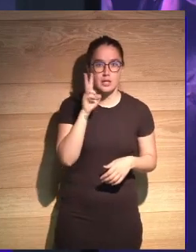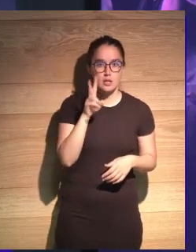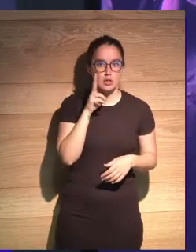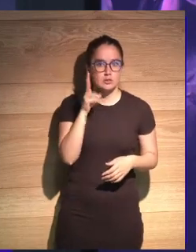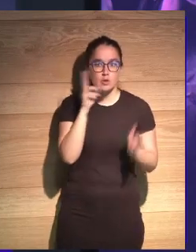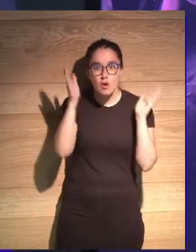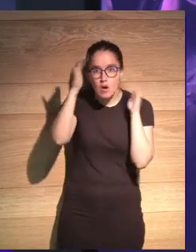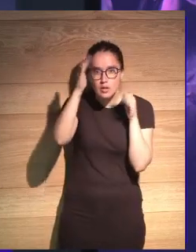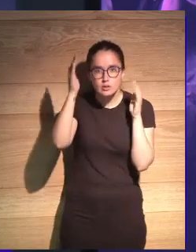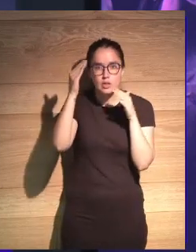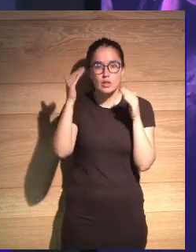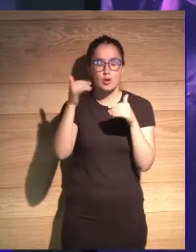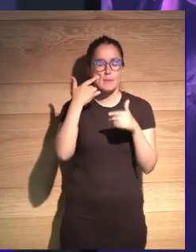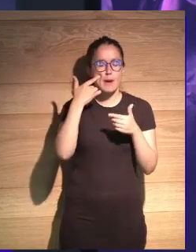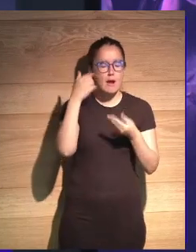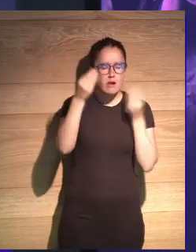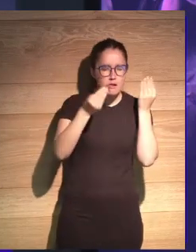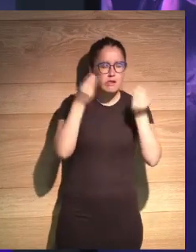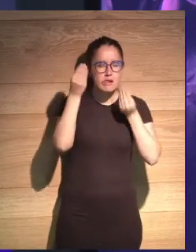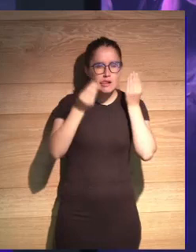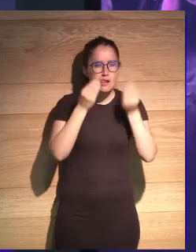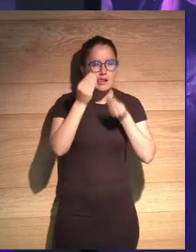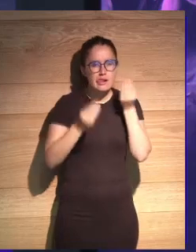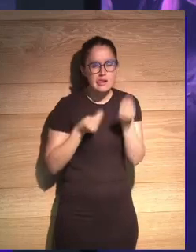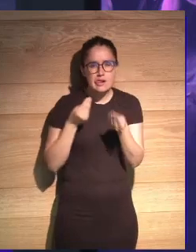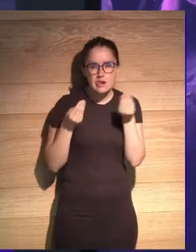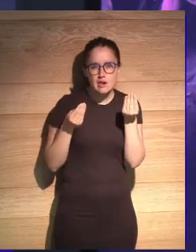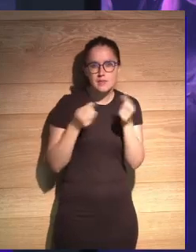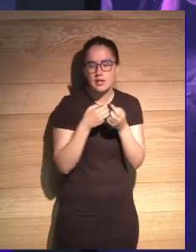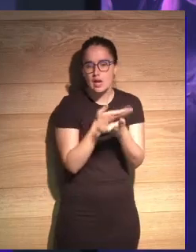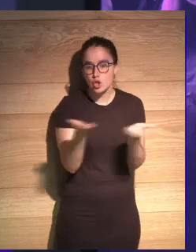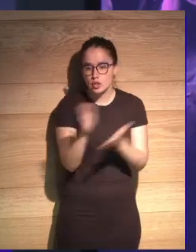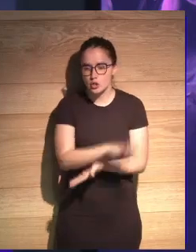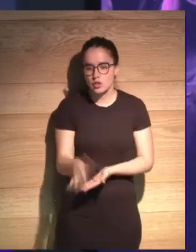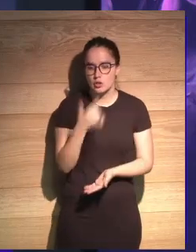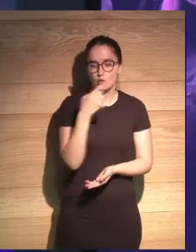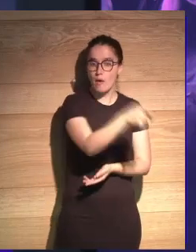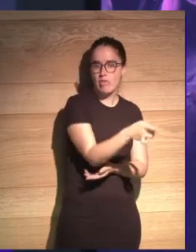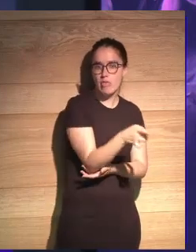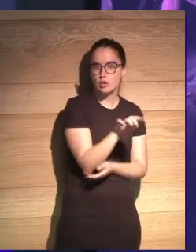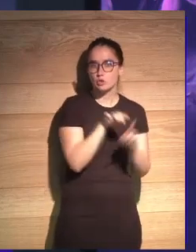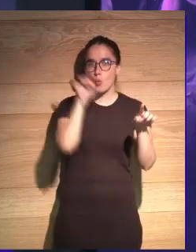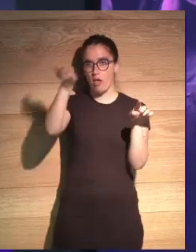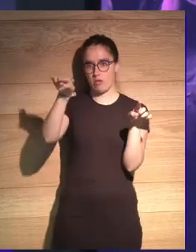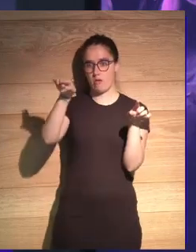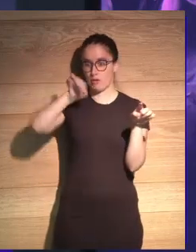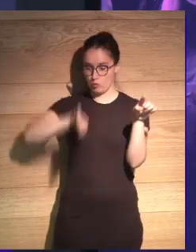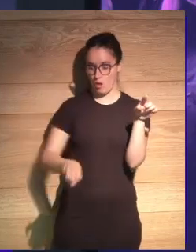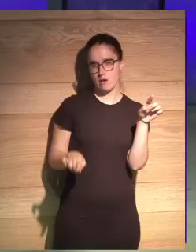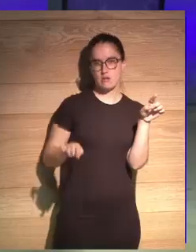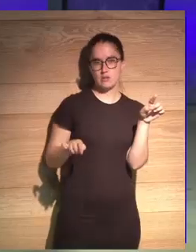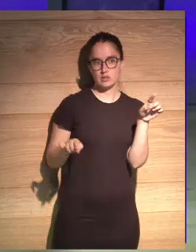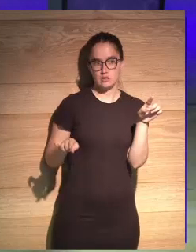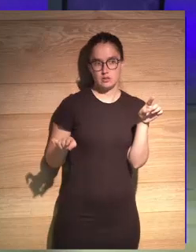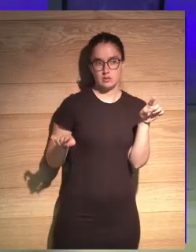to play, to touch the console, but he was watching with attention, and then he told another children,